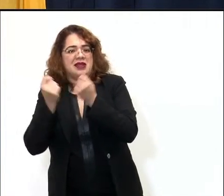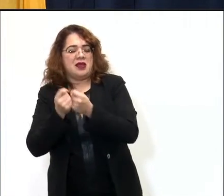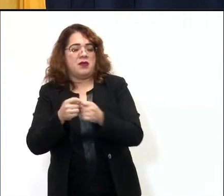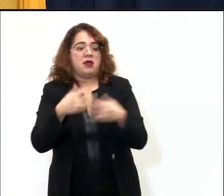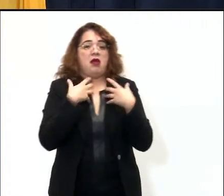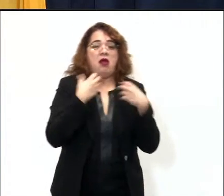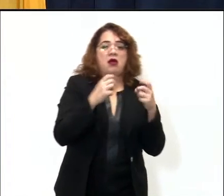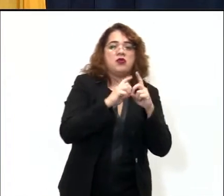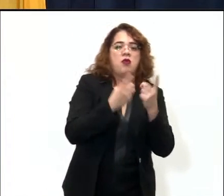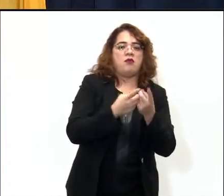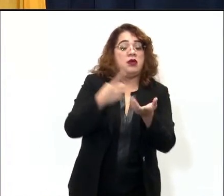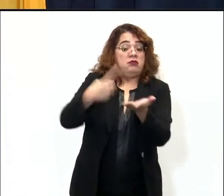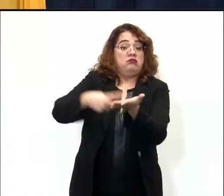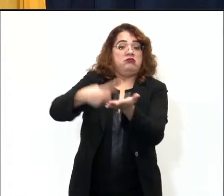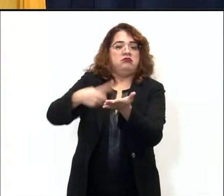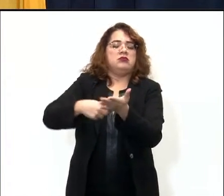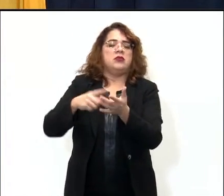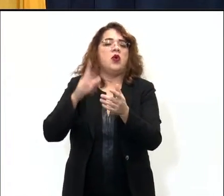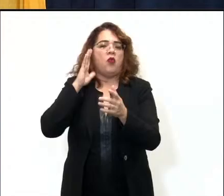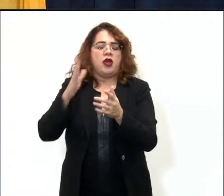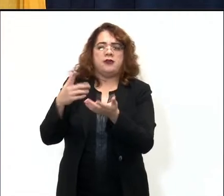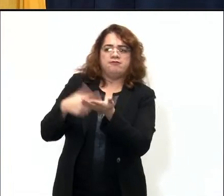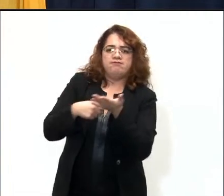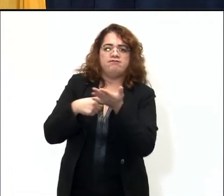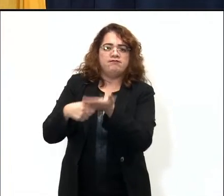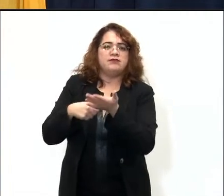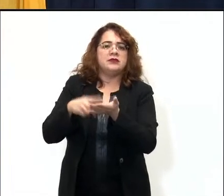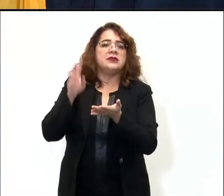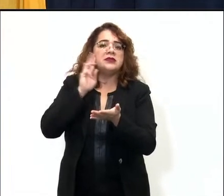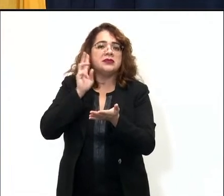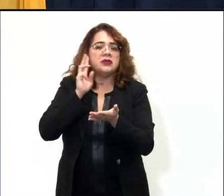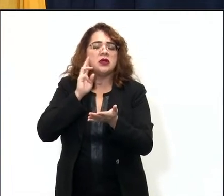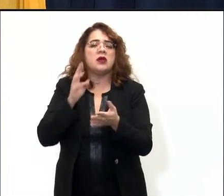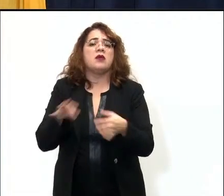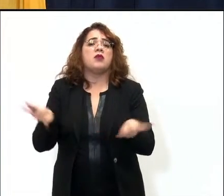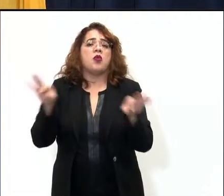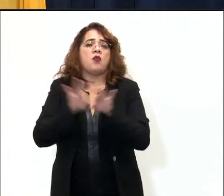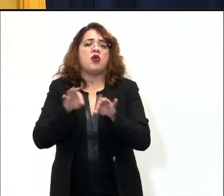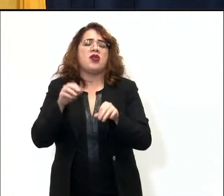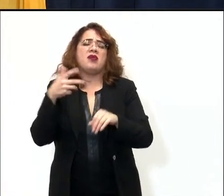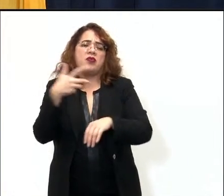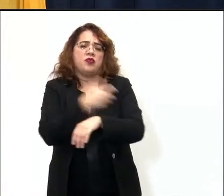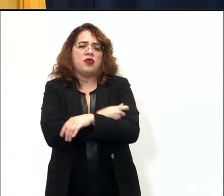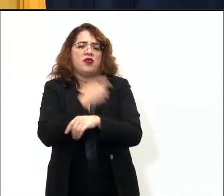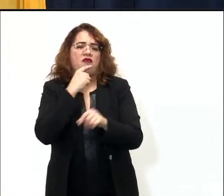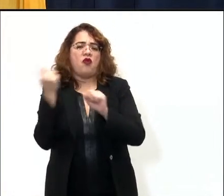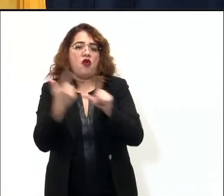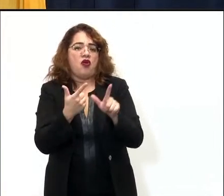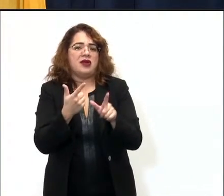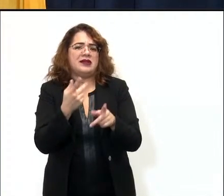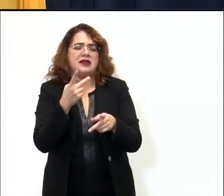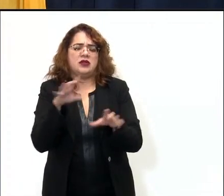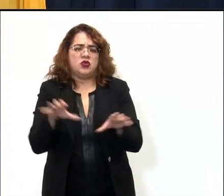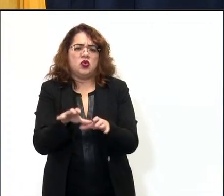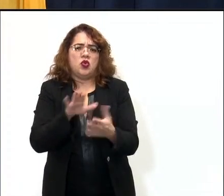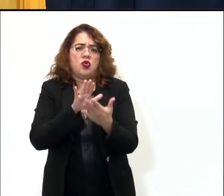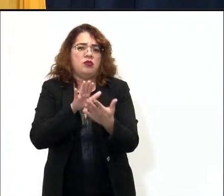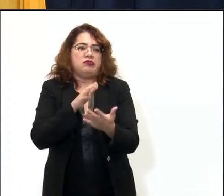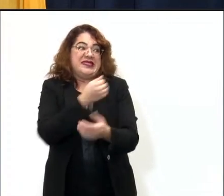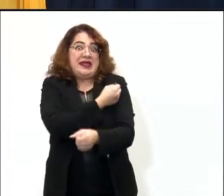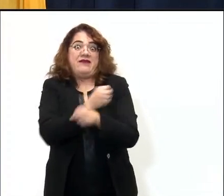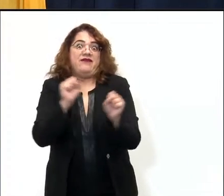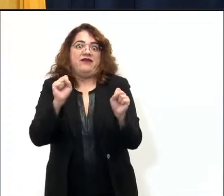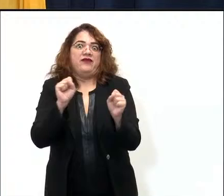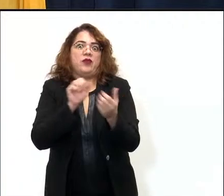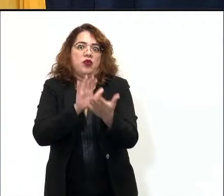not going to get there and that we'll be able to get everybody vaccinated safely. Thank you, Mayor. This last question is for Kelly.